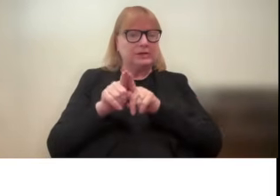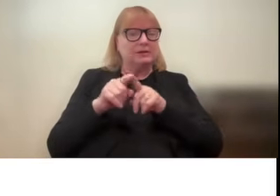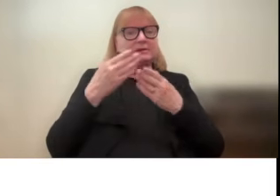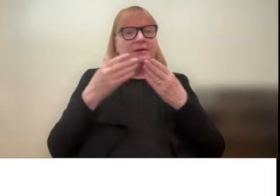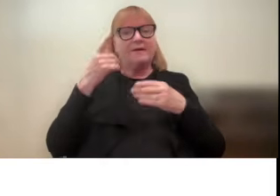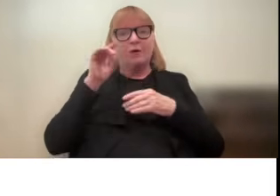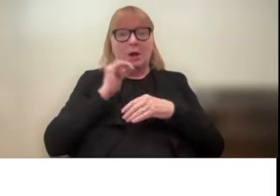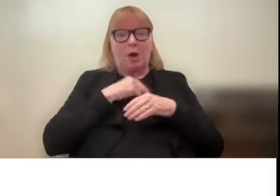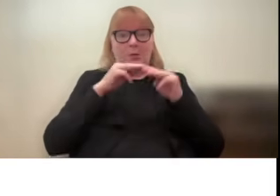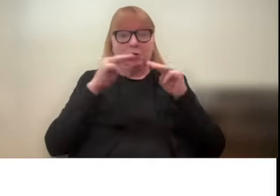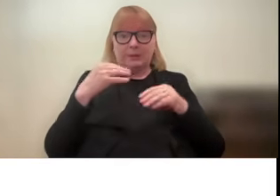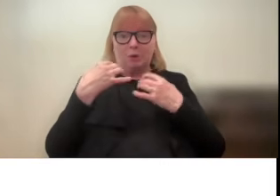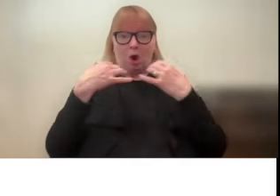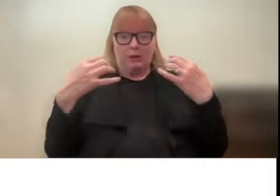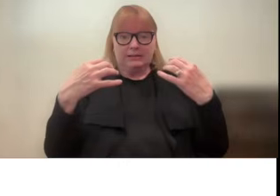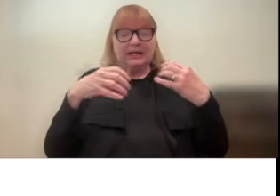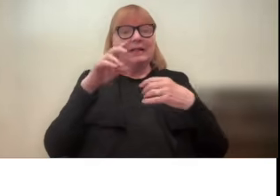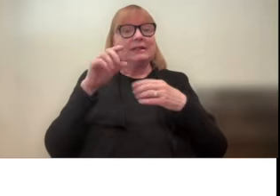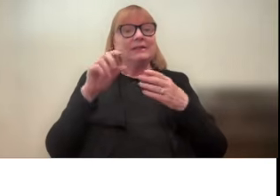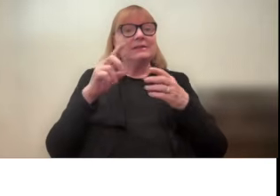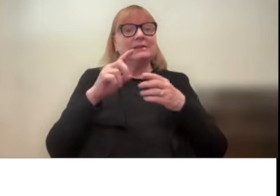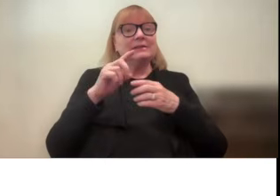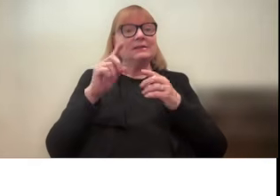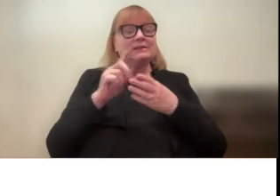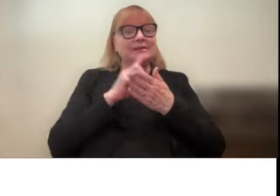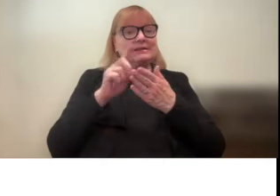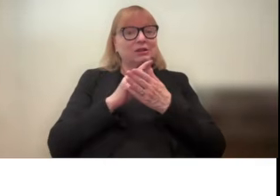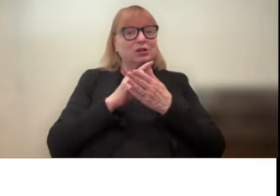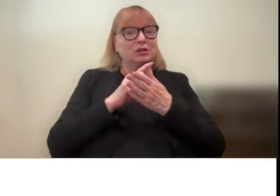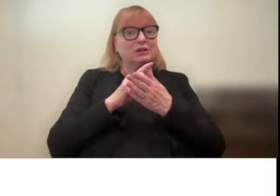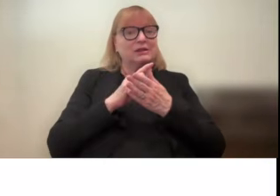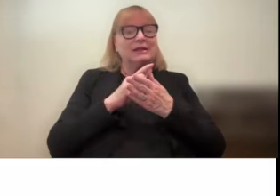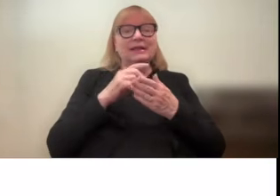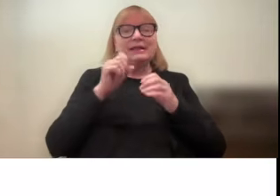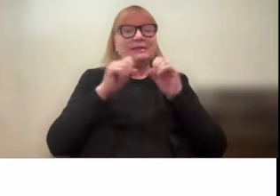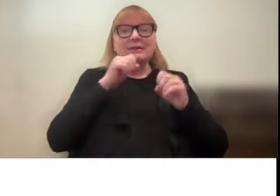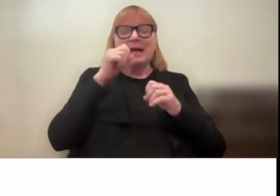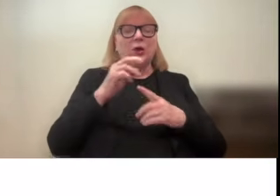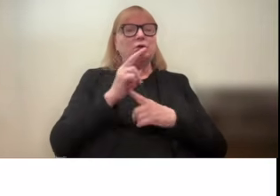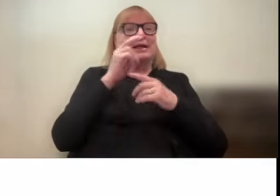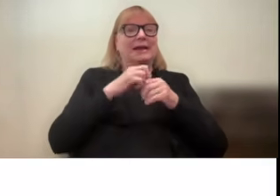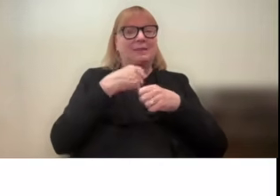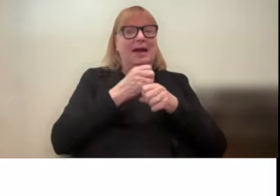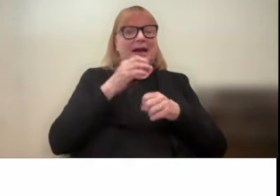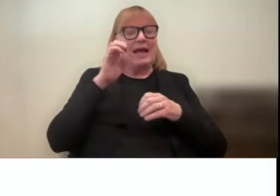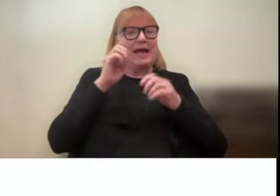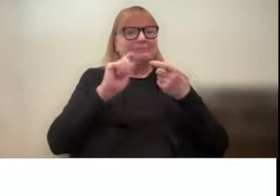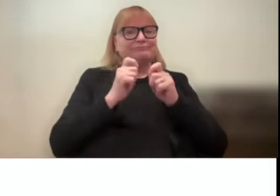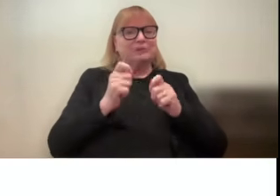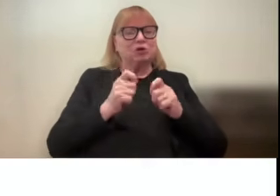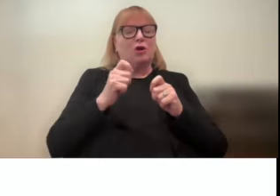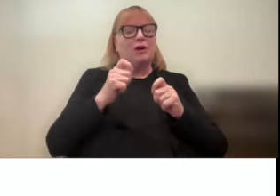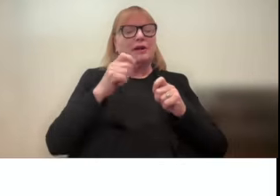something for our museum audience, the digital systems aren't unique in making editorial choices. Museums have always